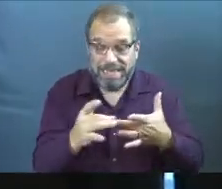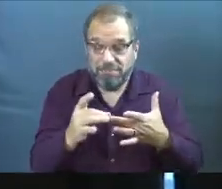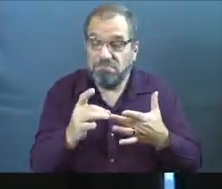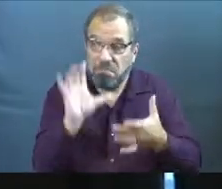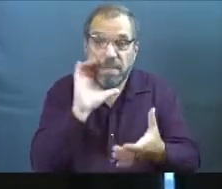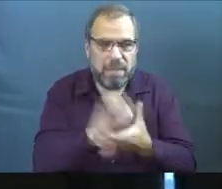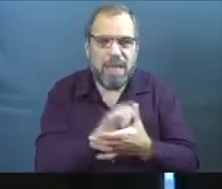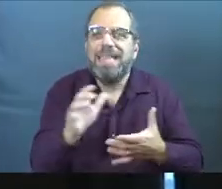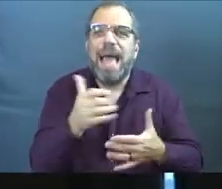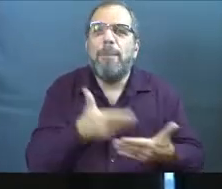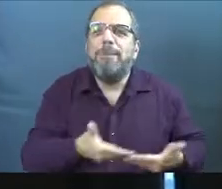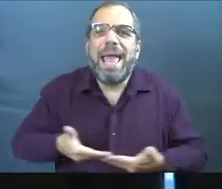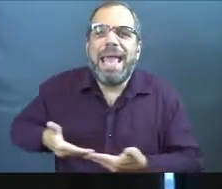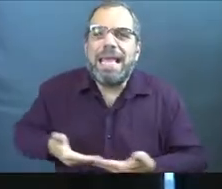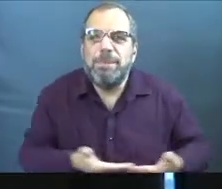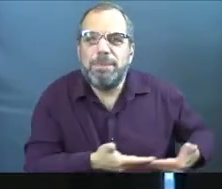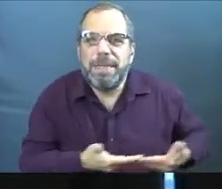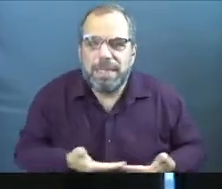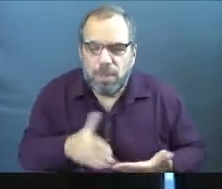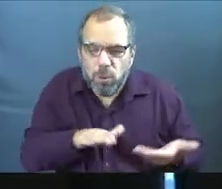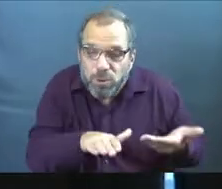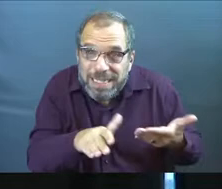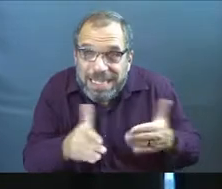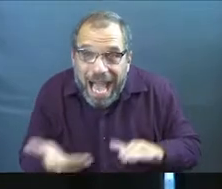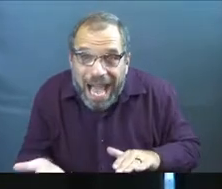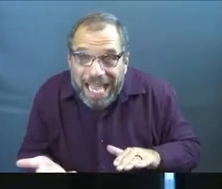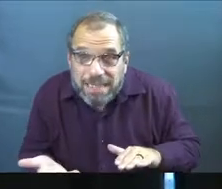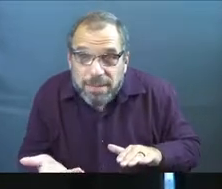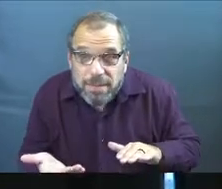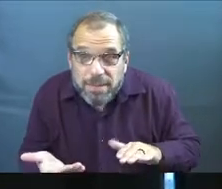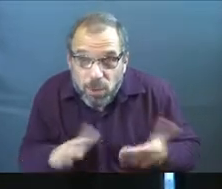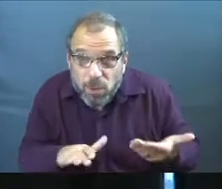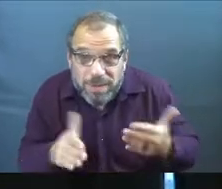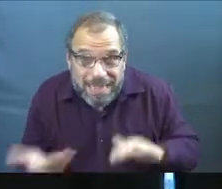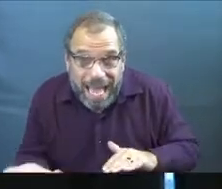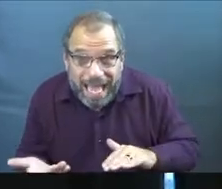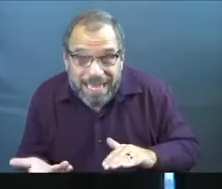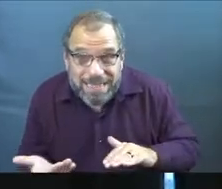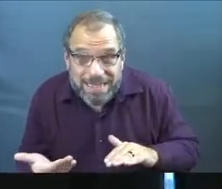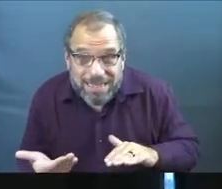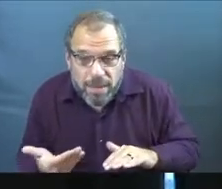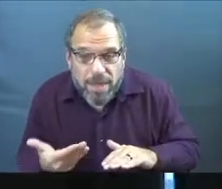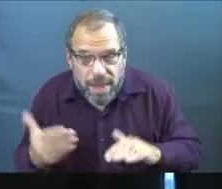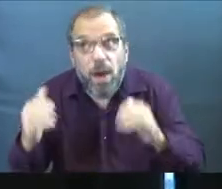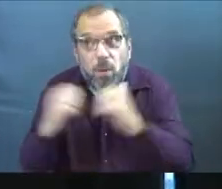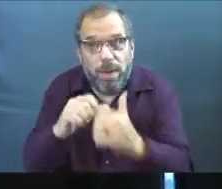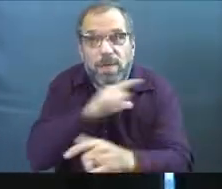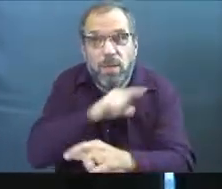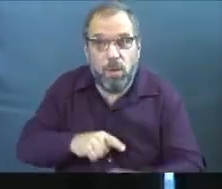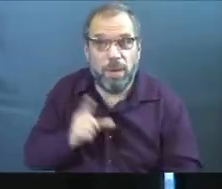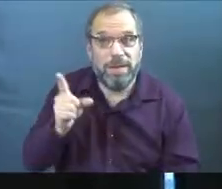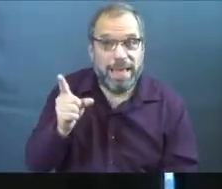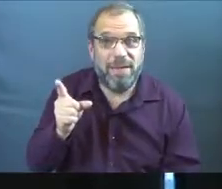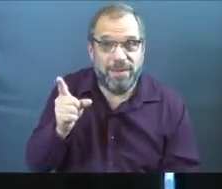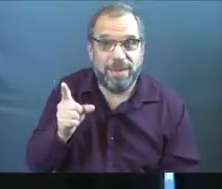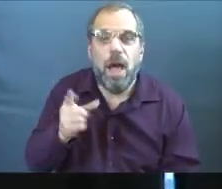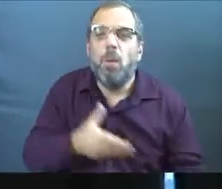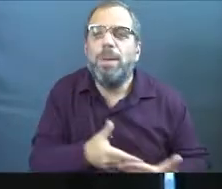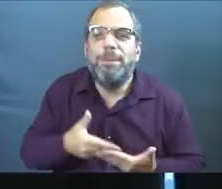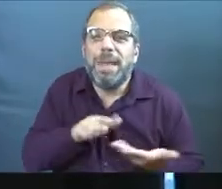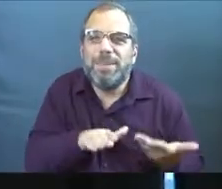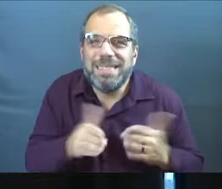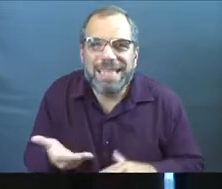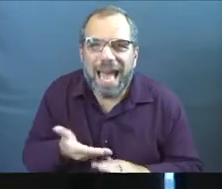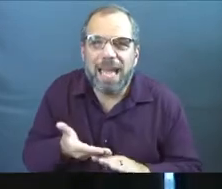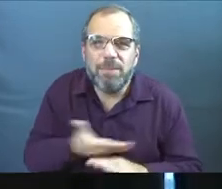believe, that any baby that passes early on, that they go to be with the Lord as well. So that's